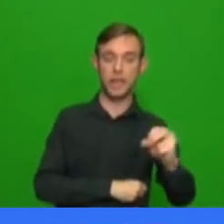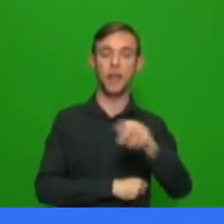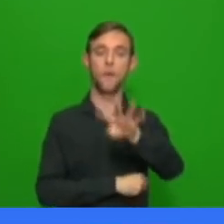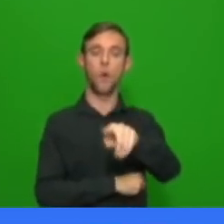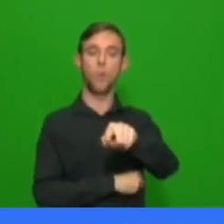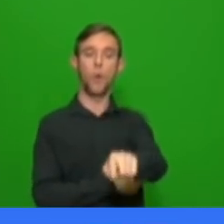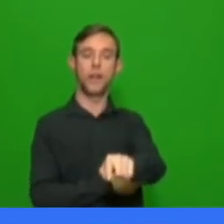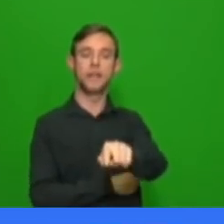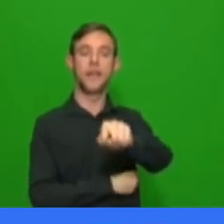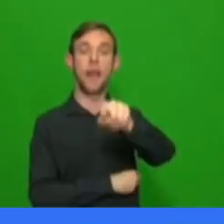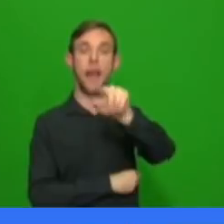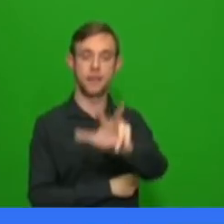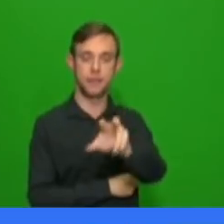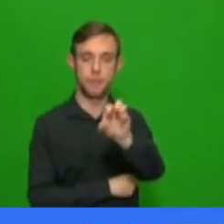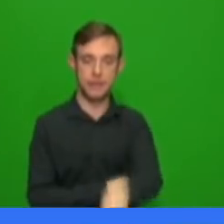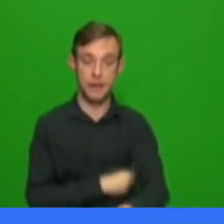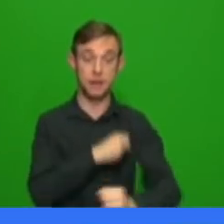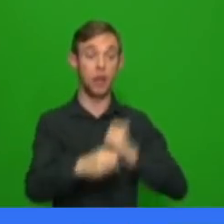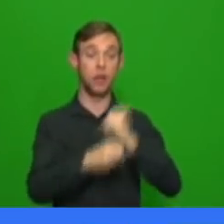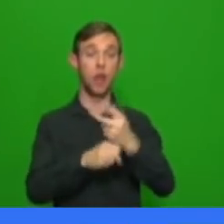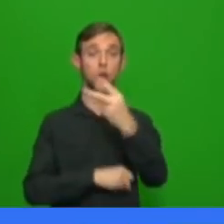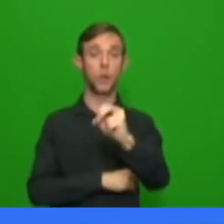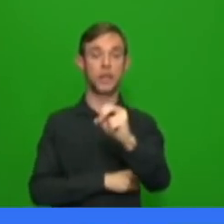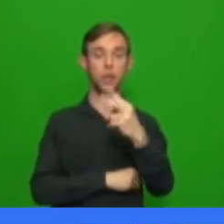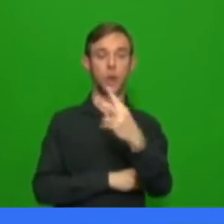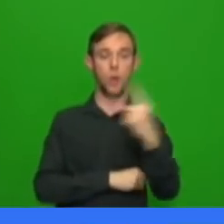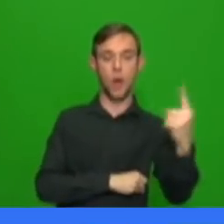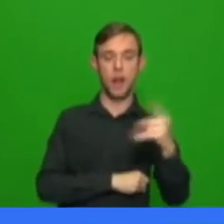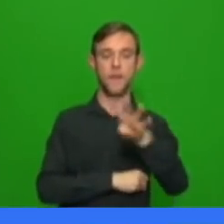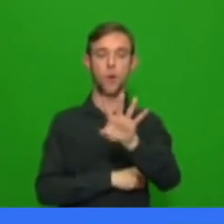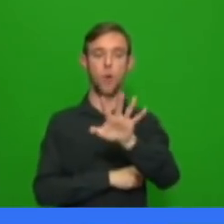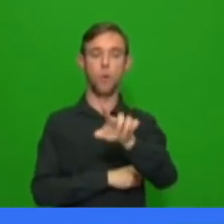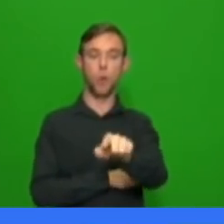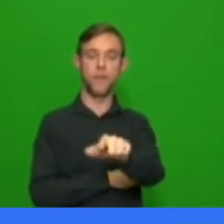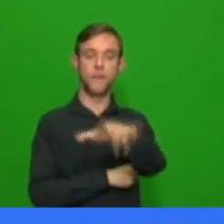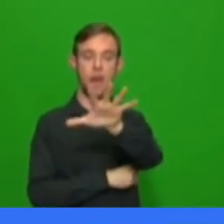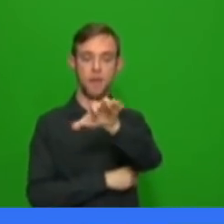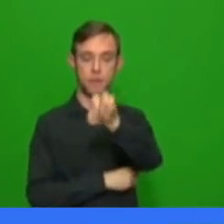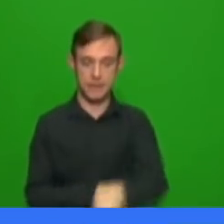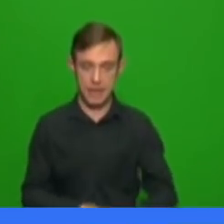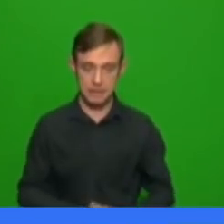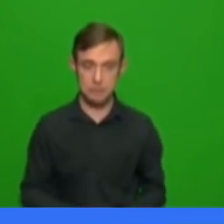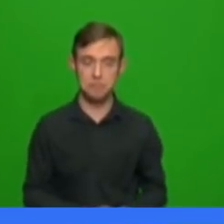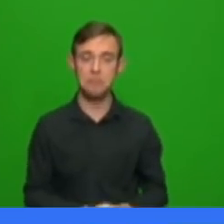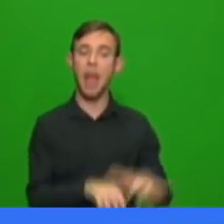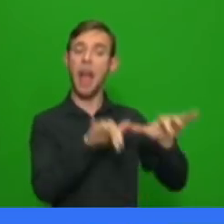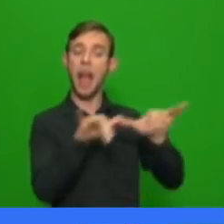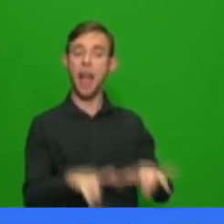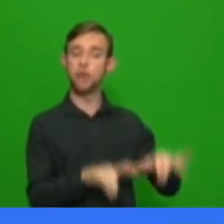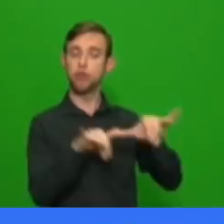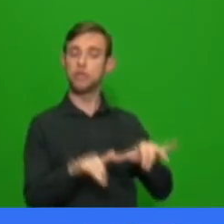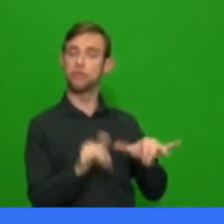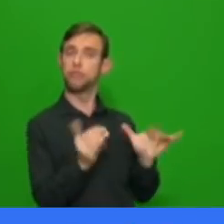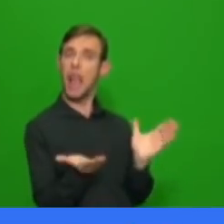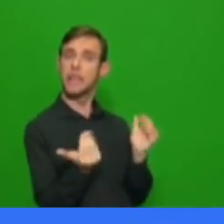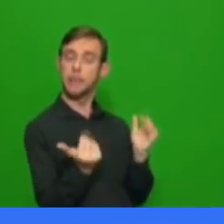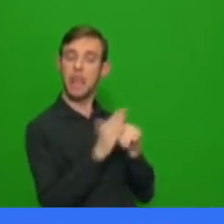2021. Average inflation expectations have been declining slowly since the end